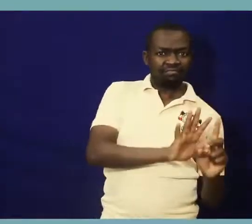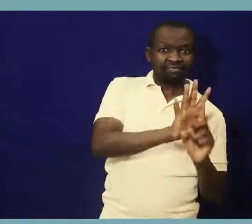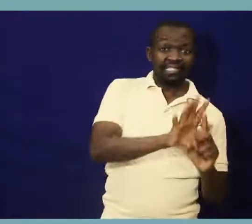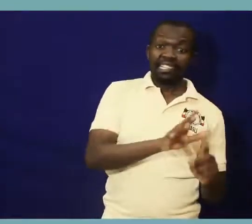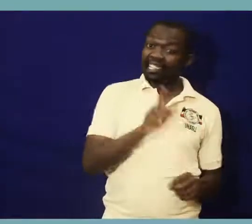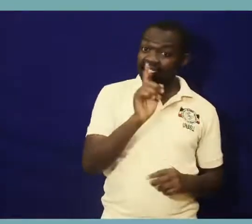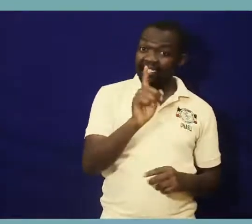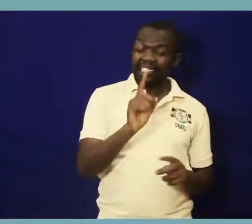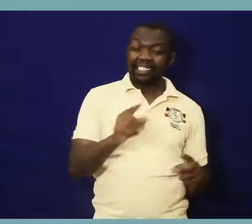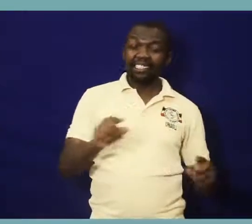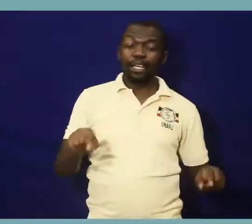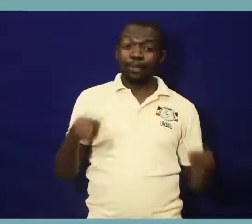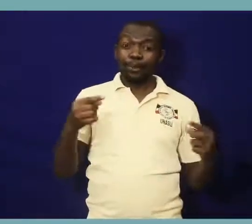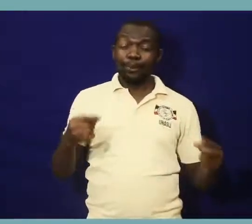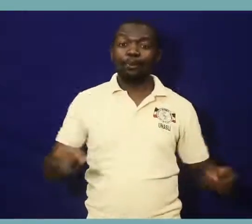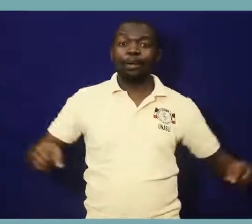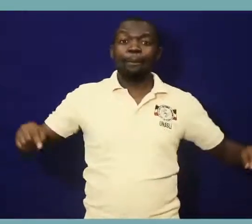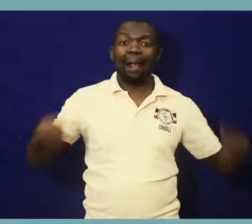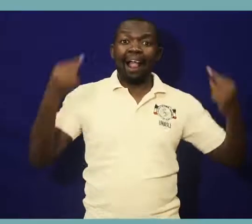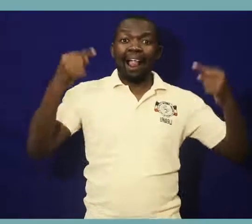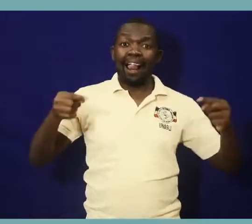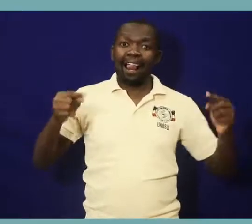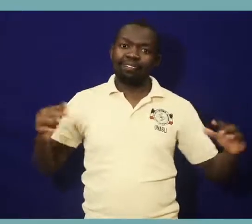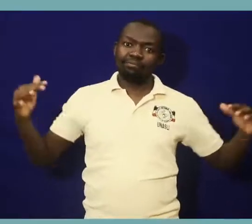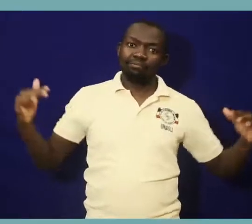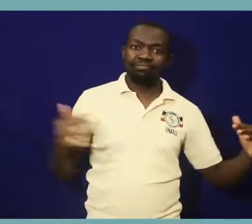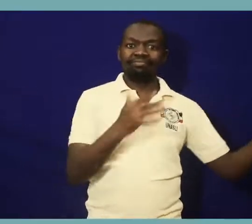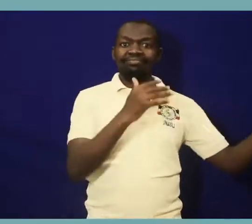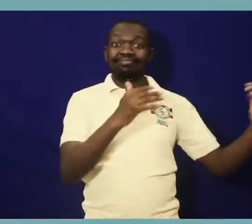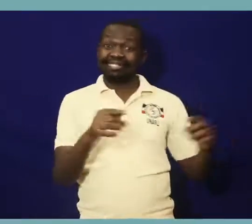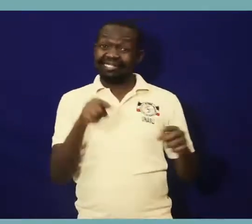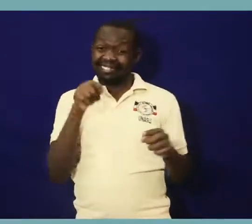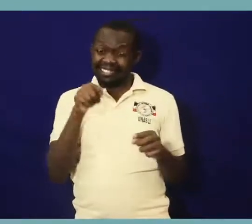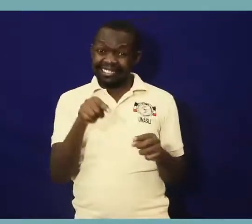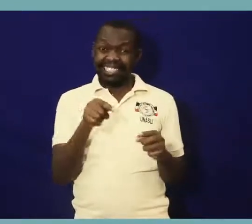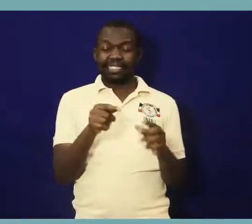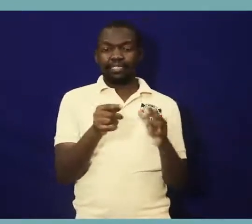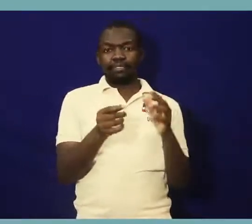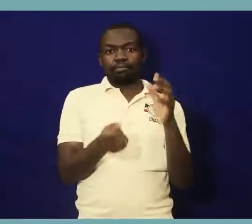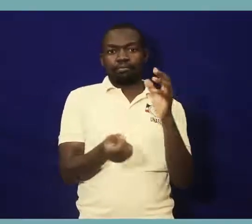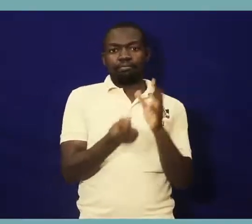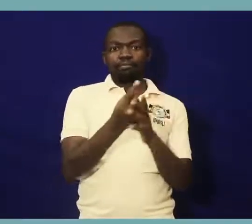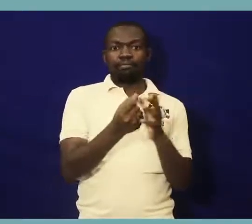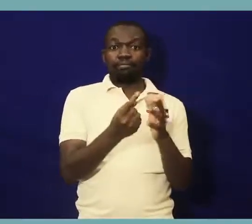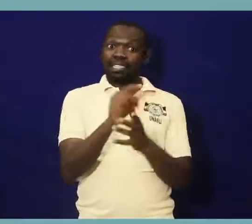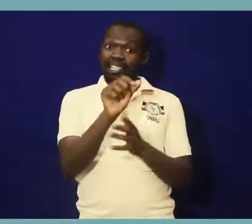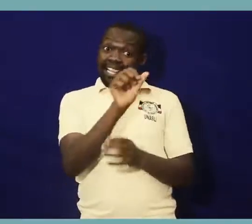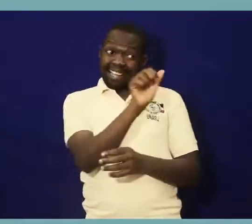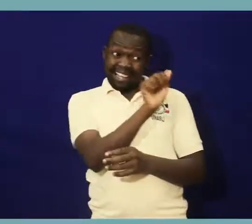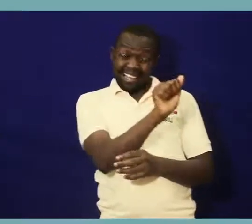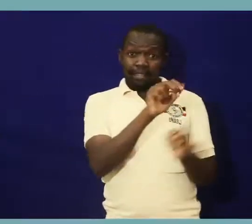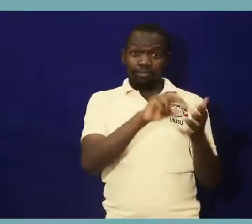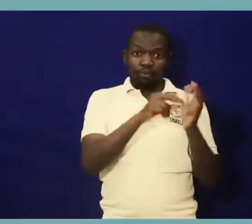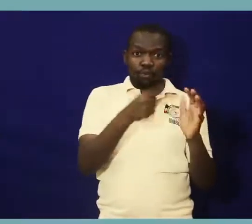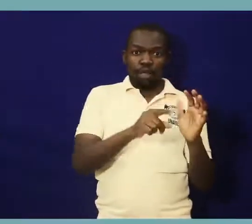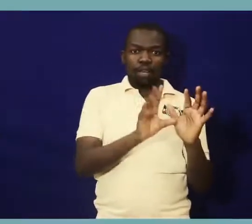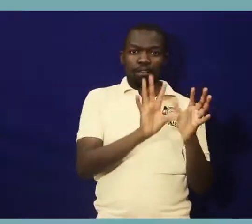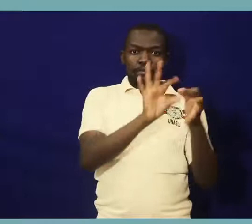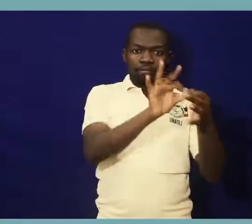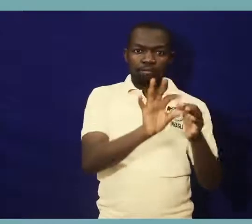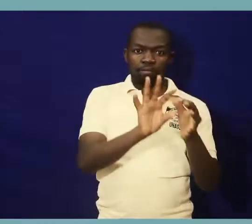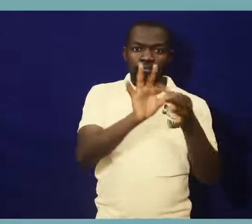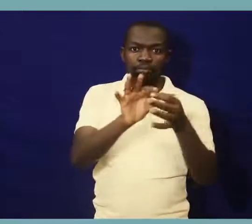fight, into a war. So this cause is what we call alliances. That's the A.